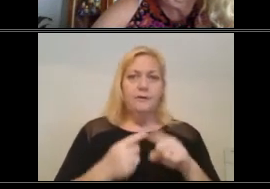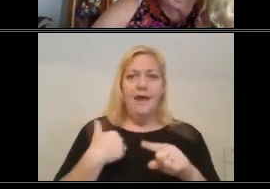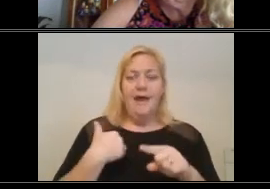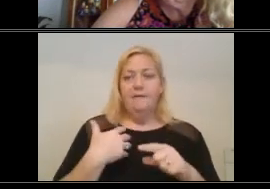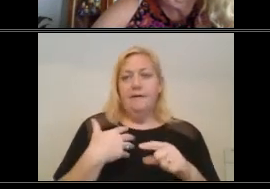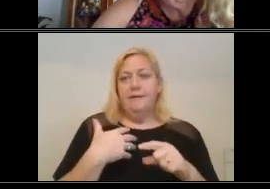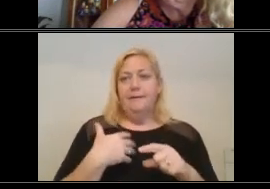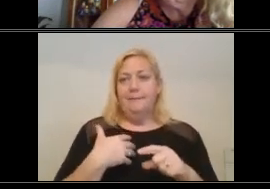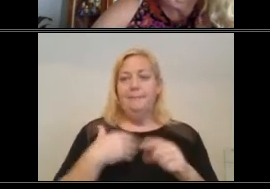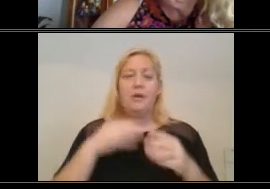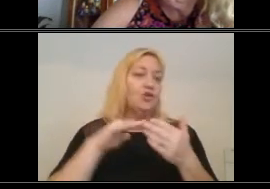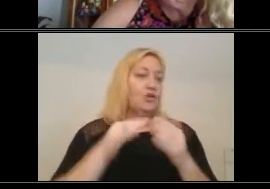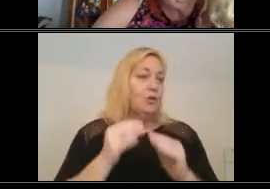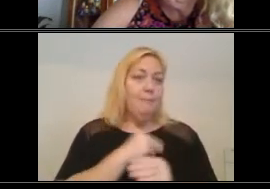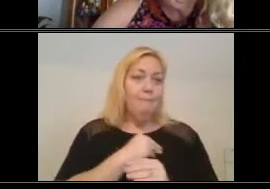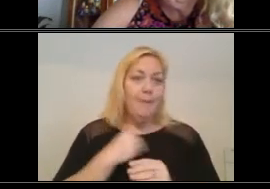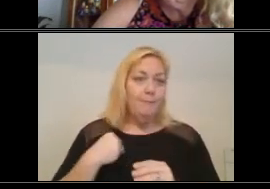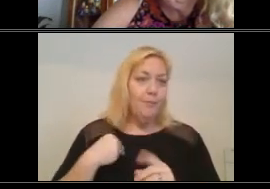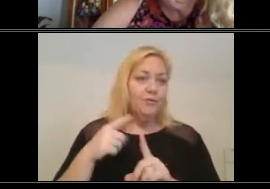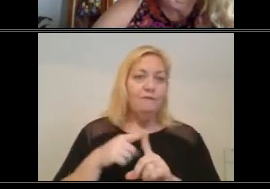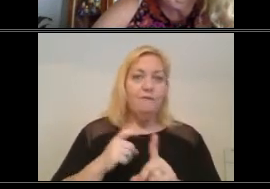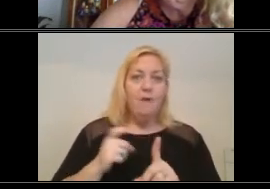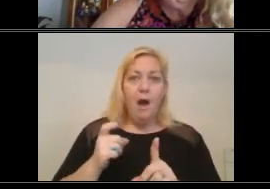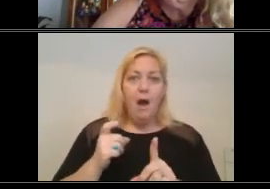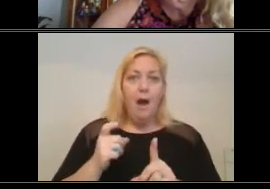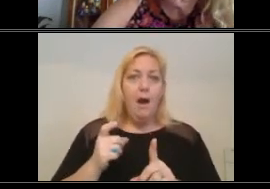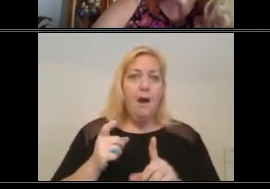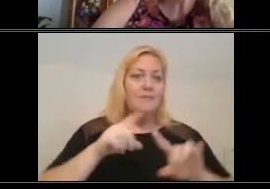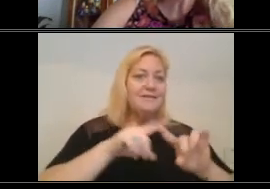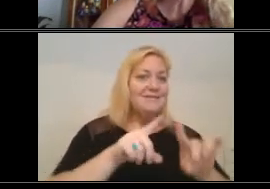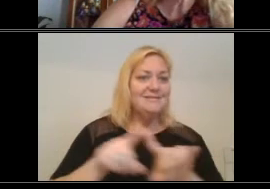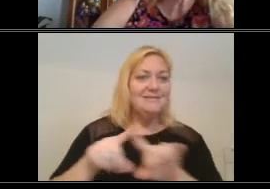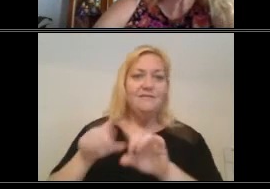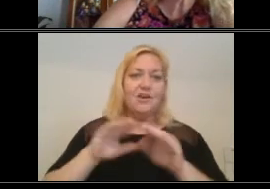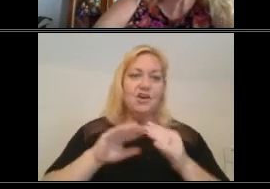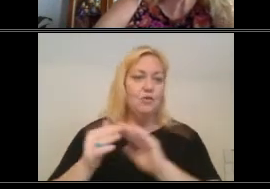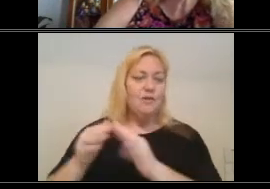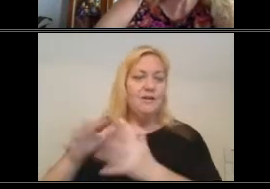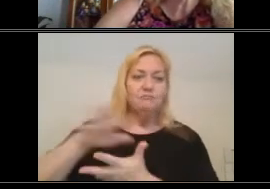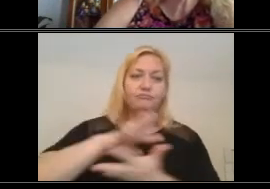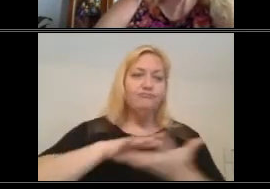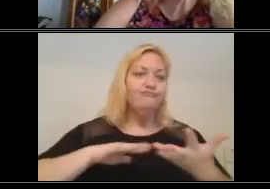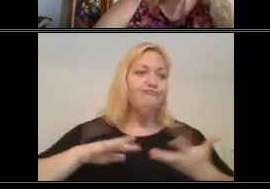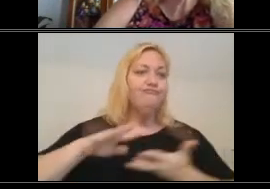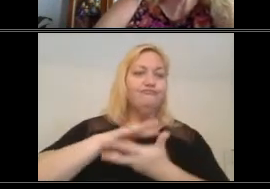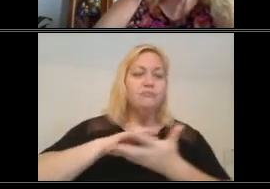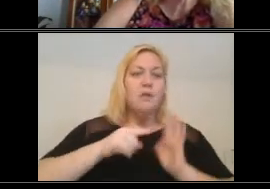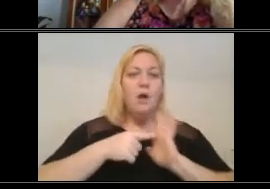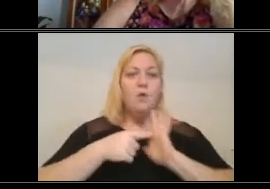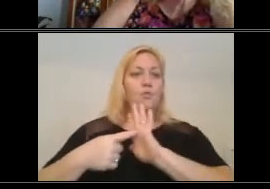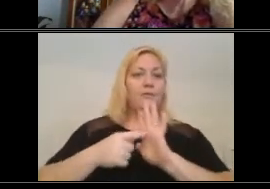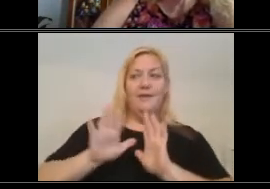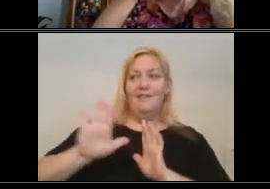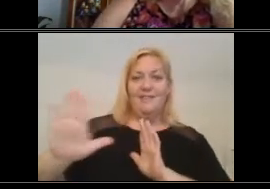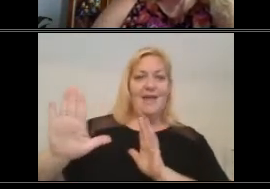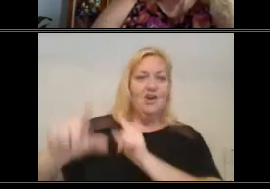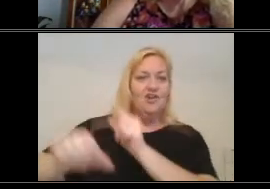community members from EJ communities in the mix and representing their